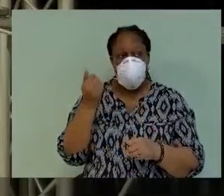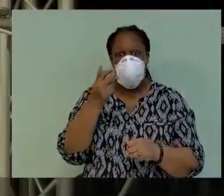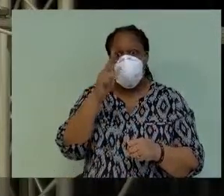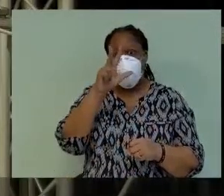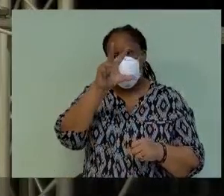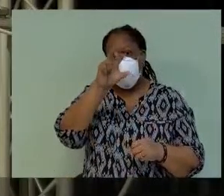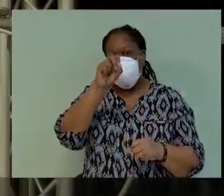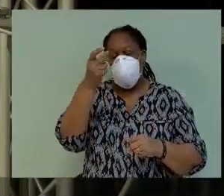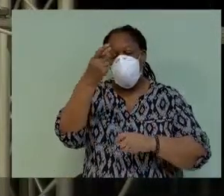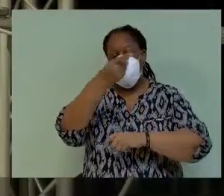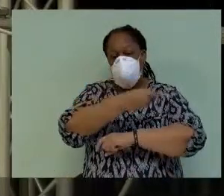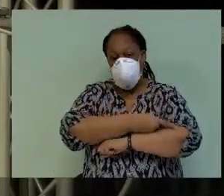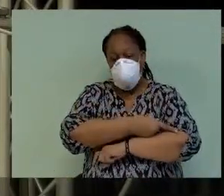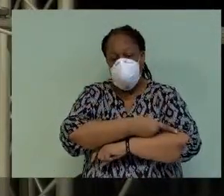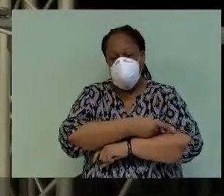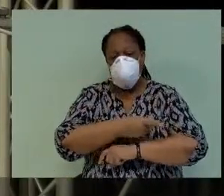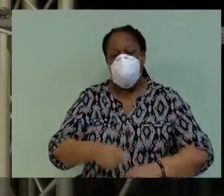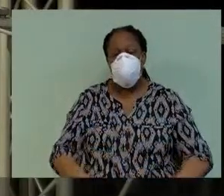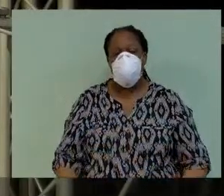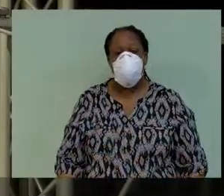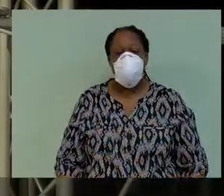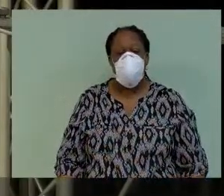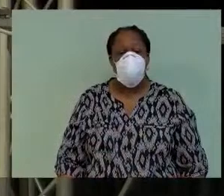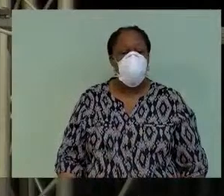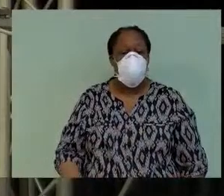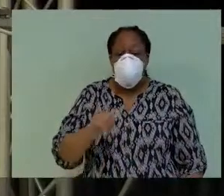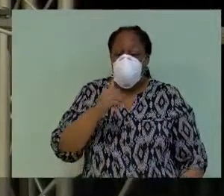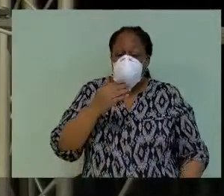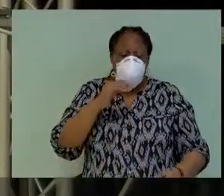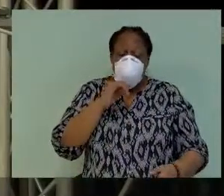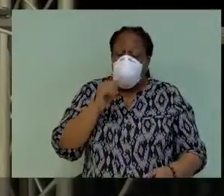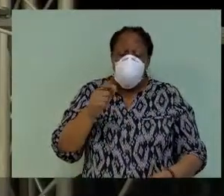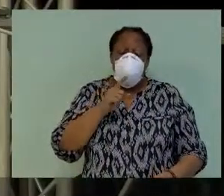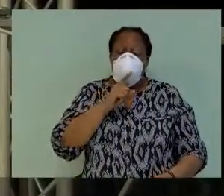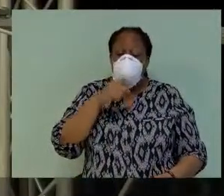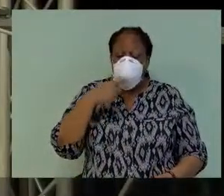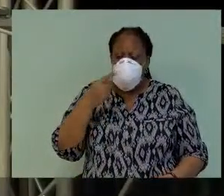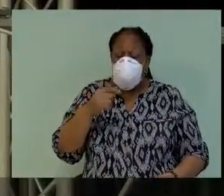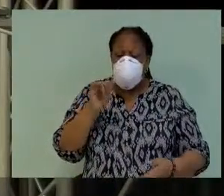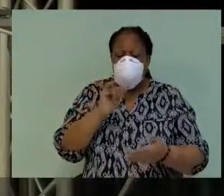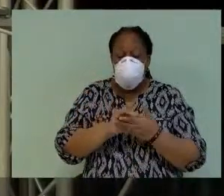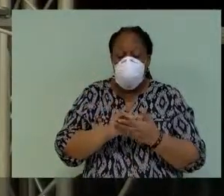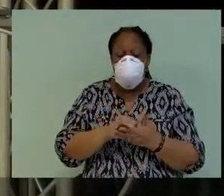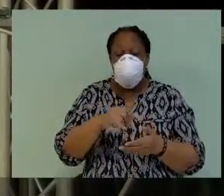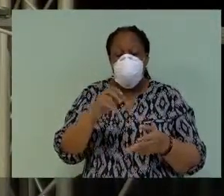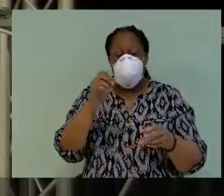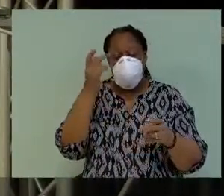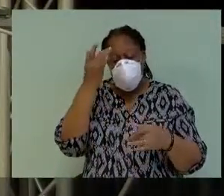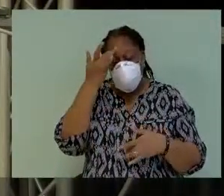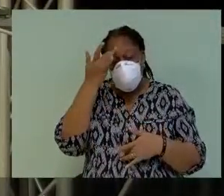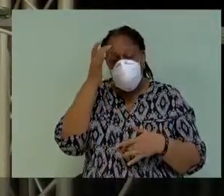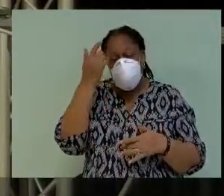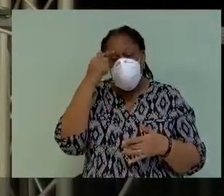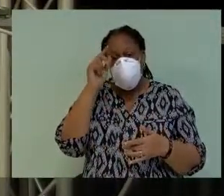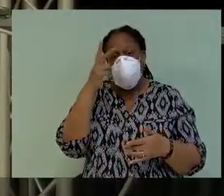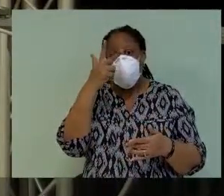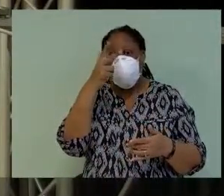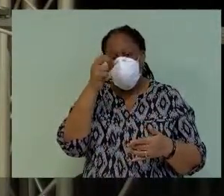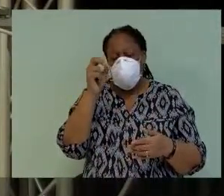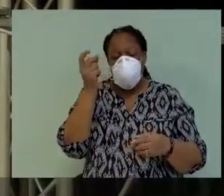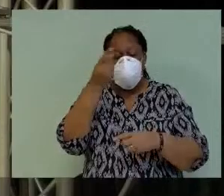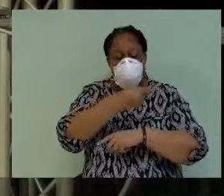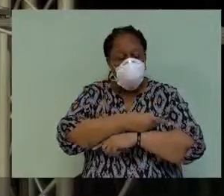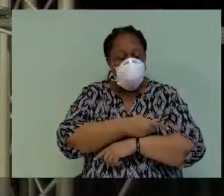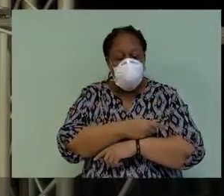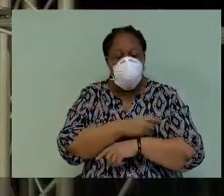doesn't necessarily mean that our patients are sick for 30 days, but because of the very stringent policy we have in place before we declare somebody